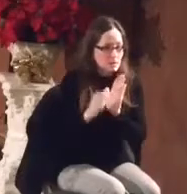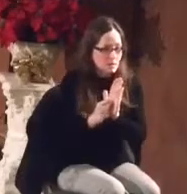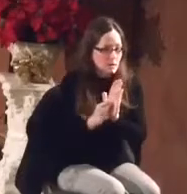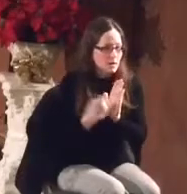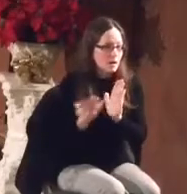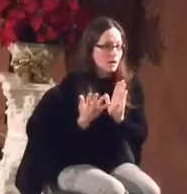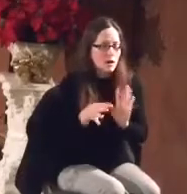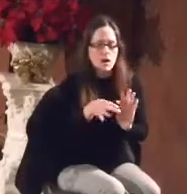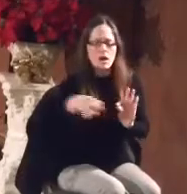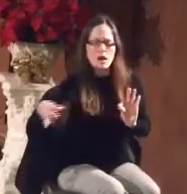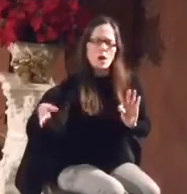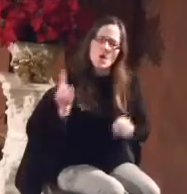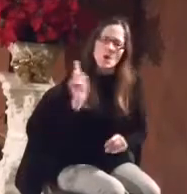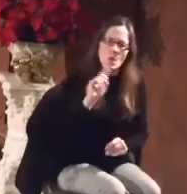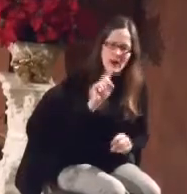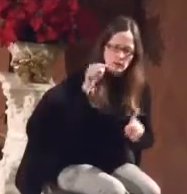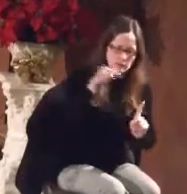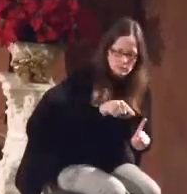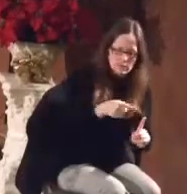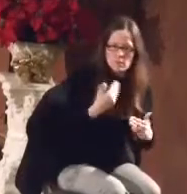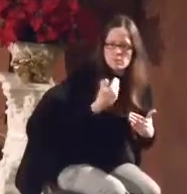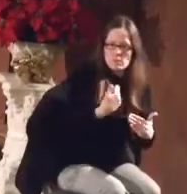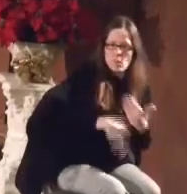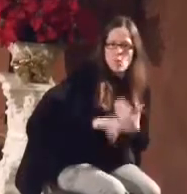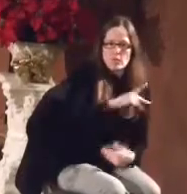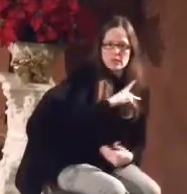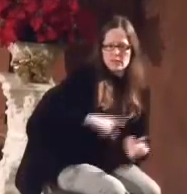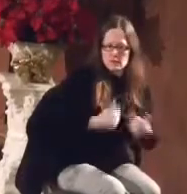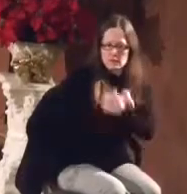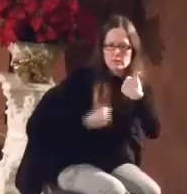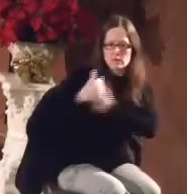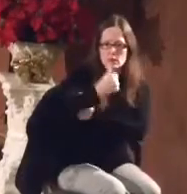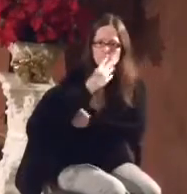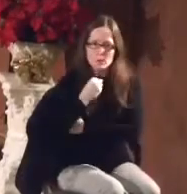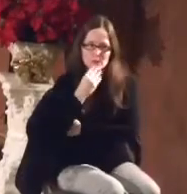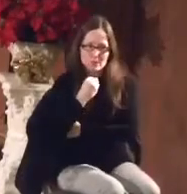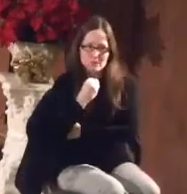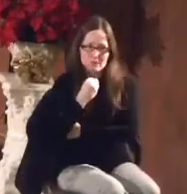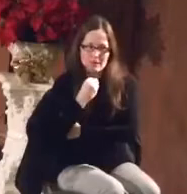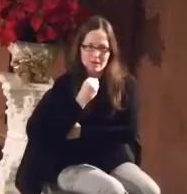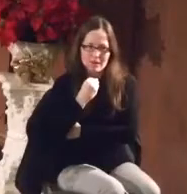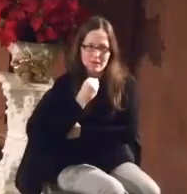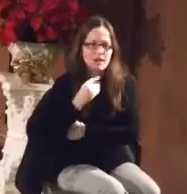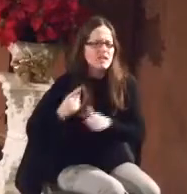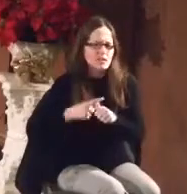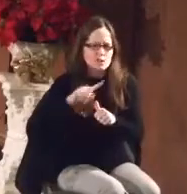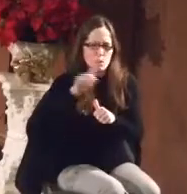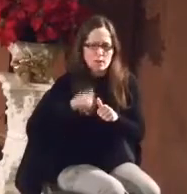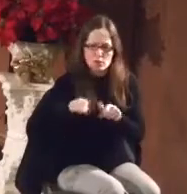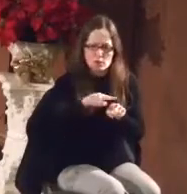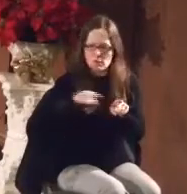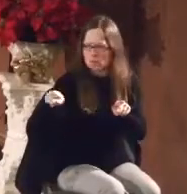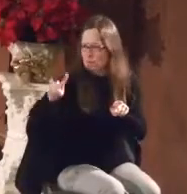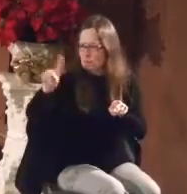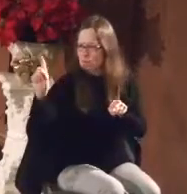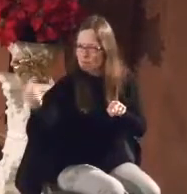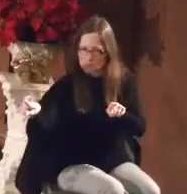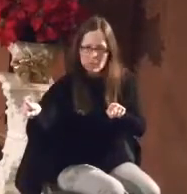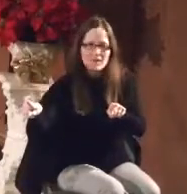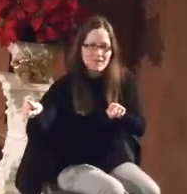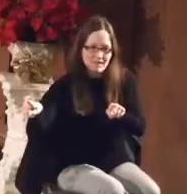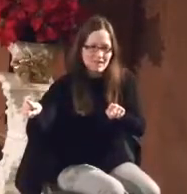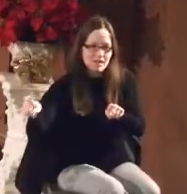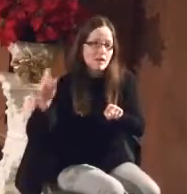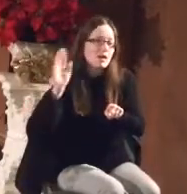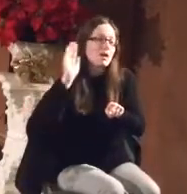Which is interesting, because the first question in the Old Testament is God searching for man after